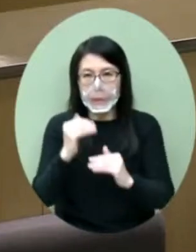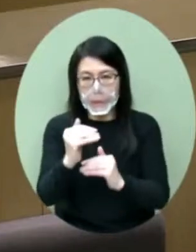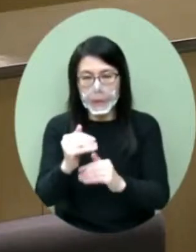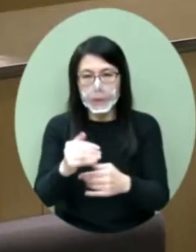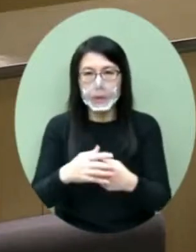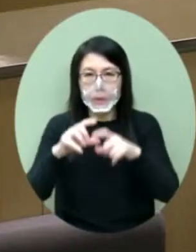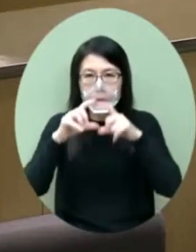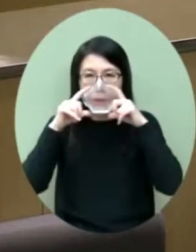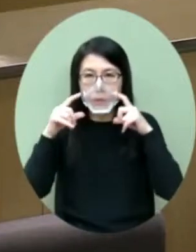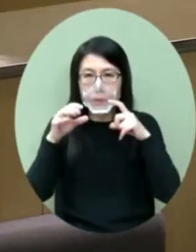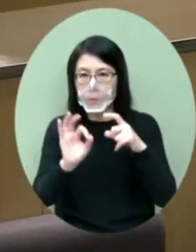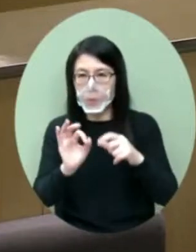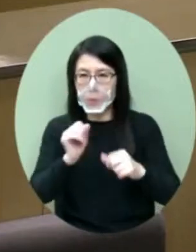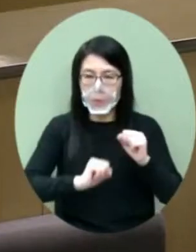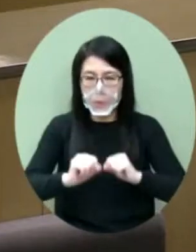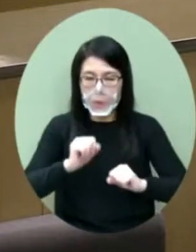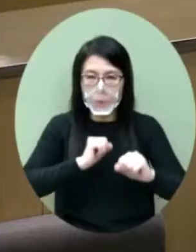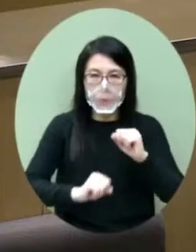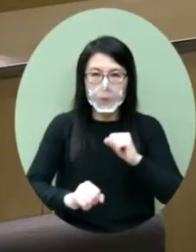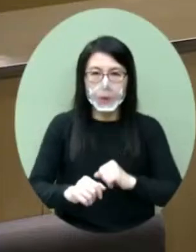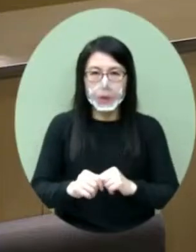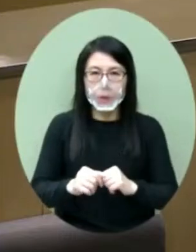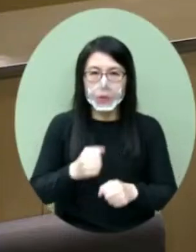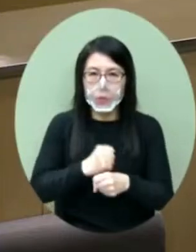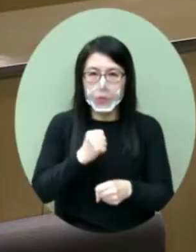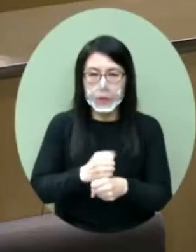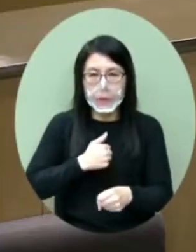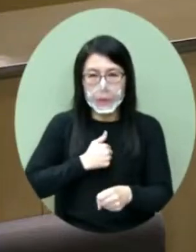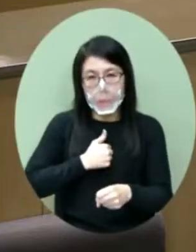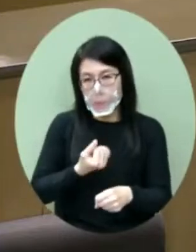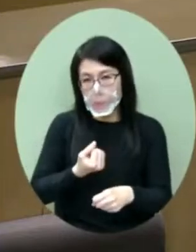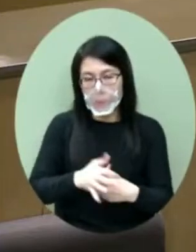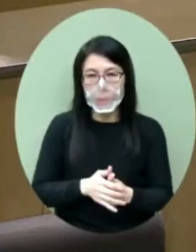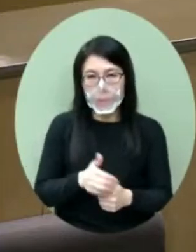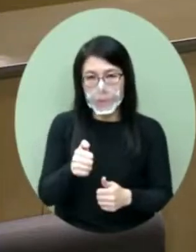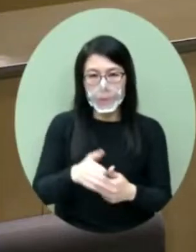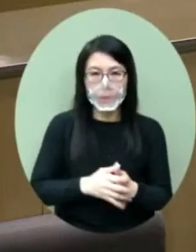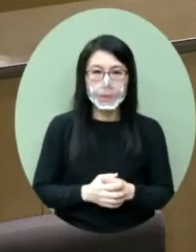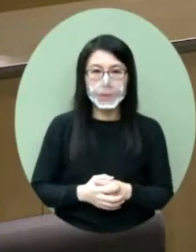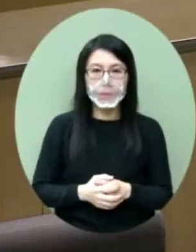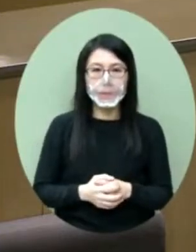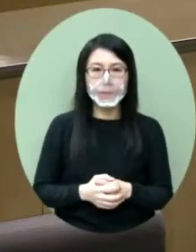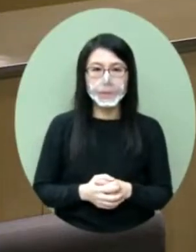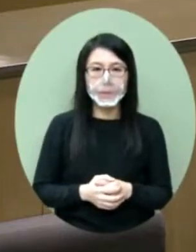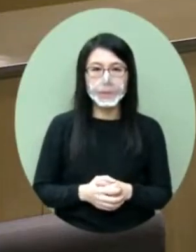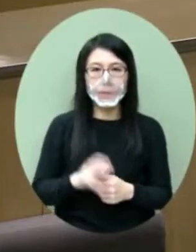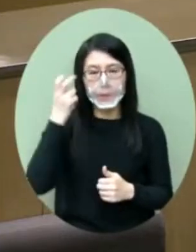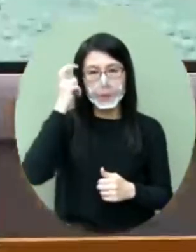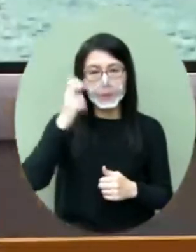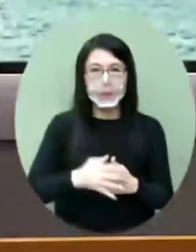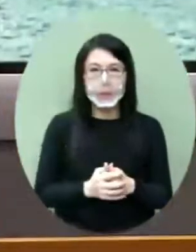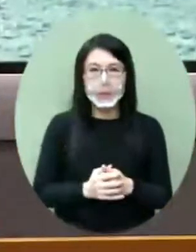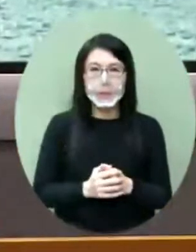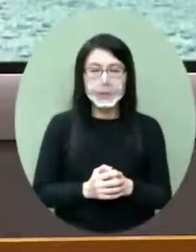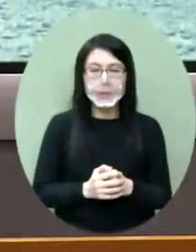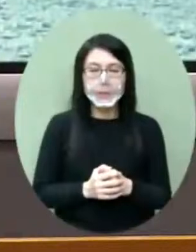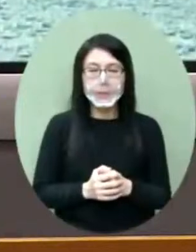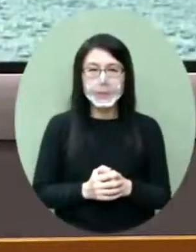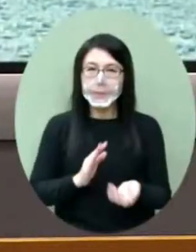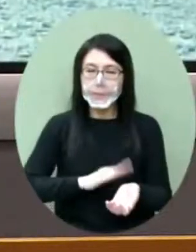cracking down on group gathering and mask wearing, do you see the government has put into enough effort?